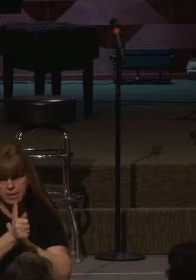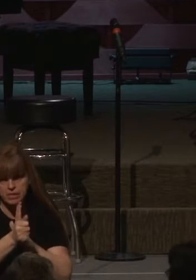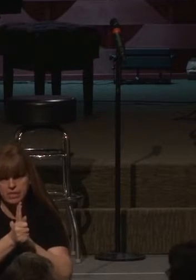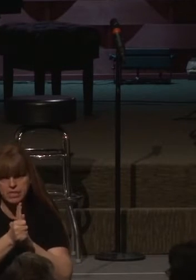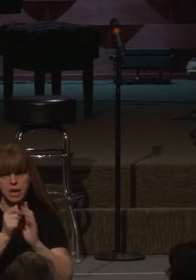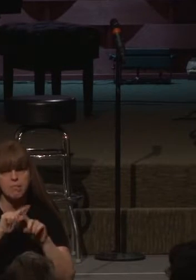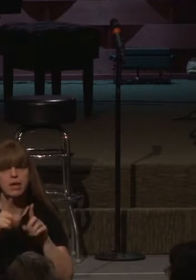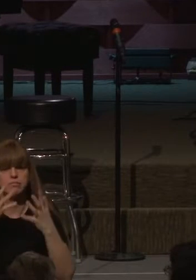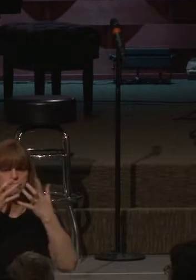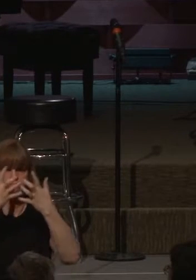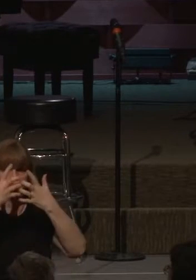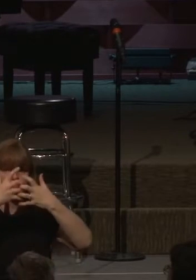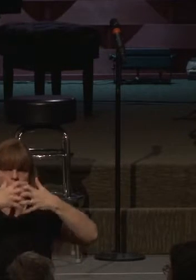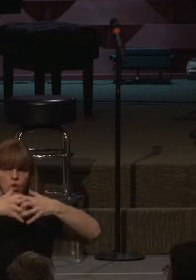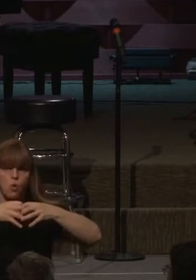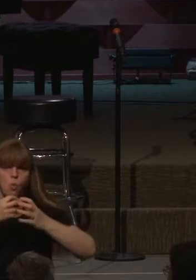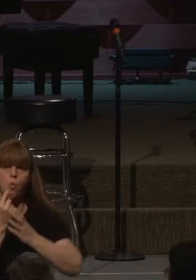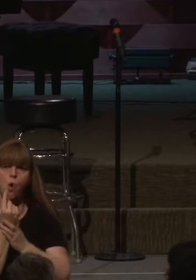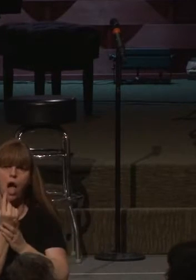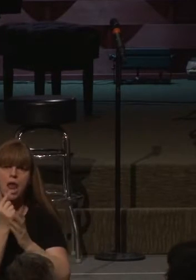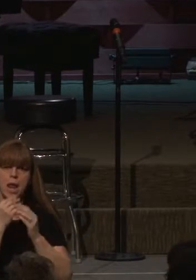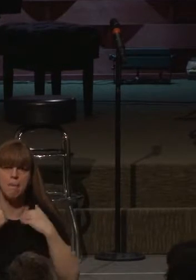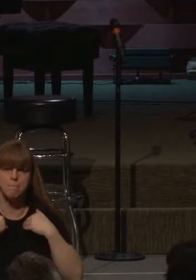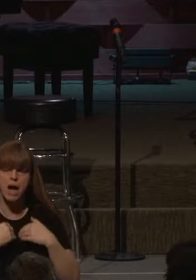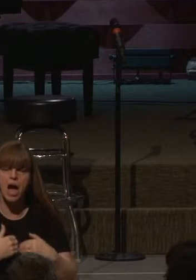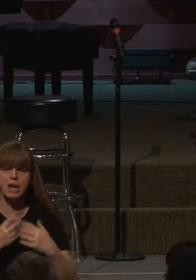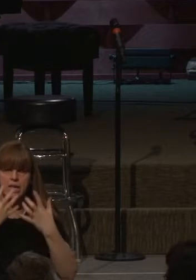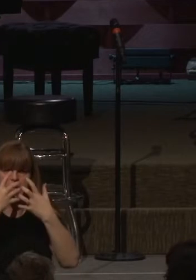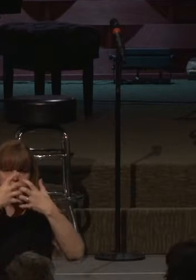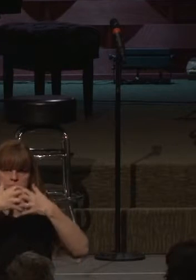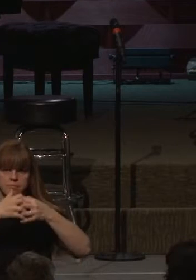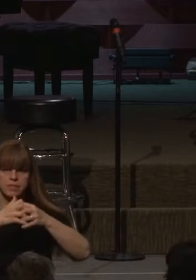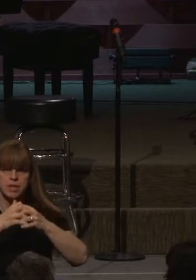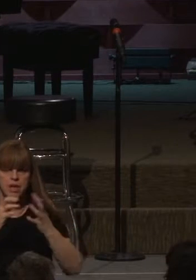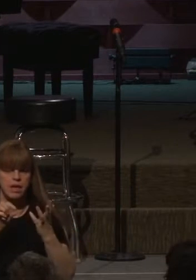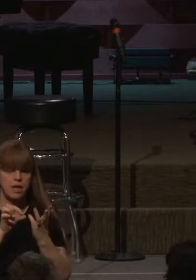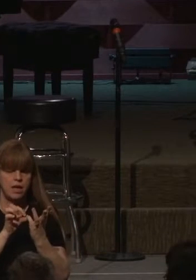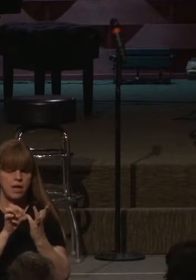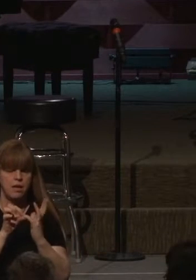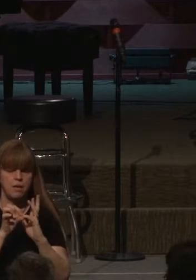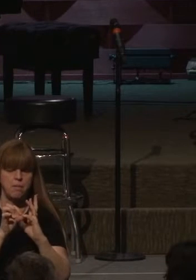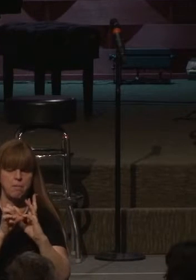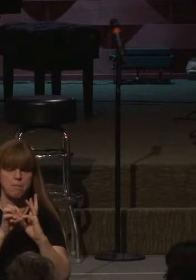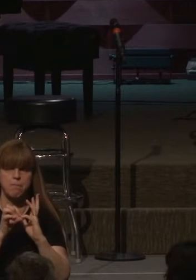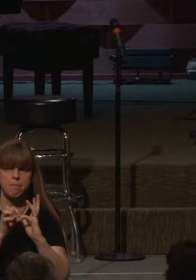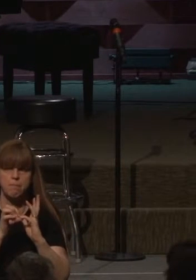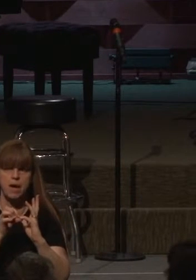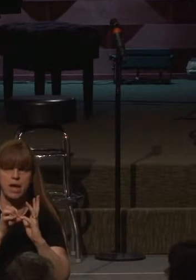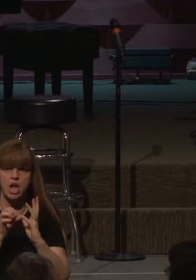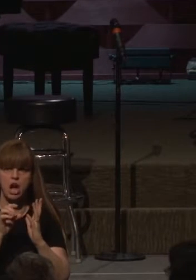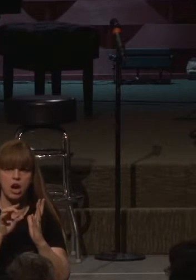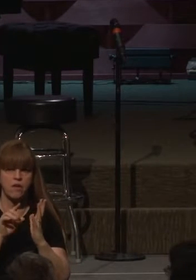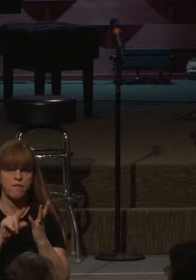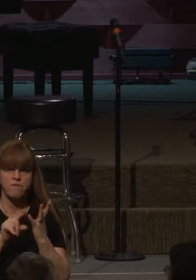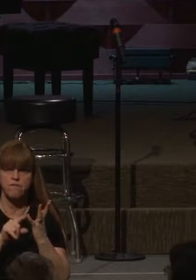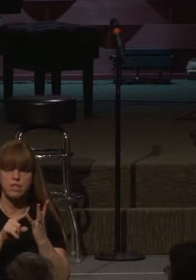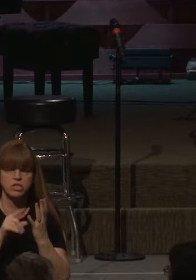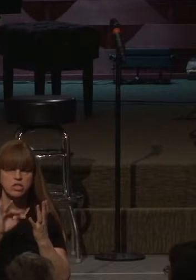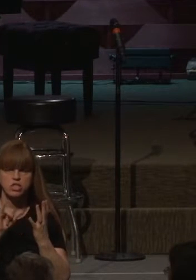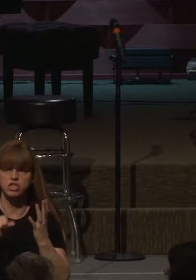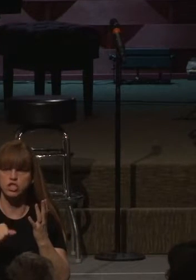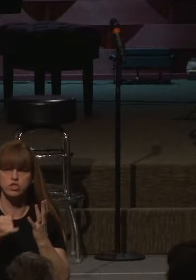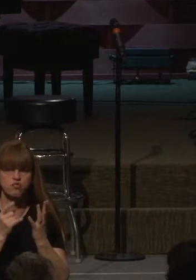one body, fit together. You know, my little fingernails here are fit in just the right spot to do just the right thing.